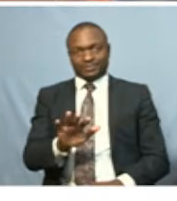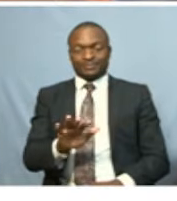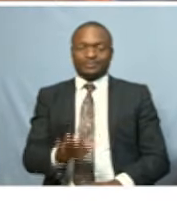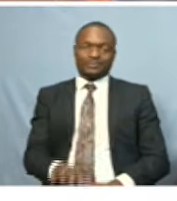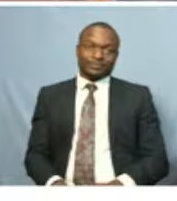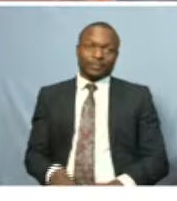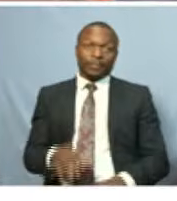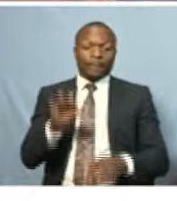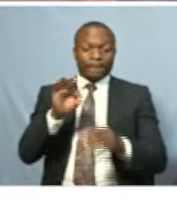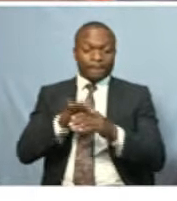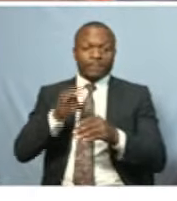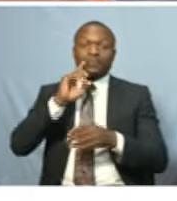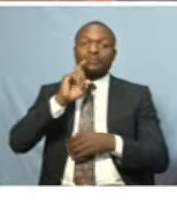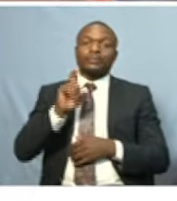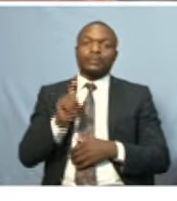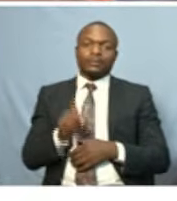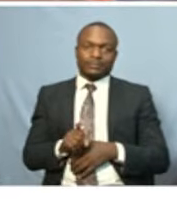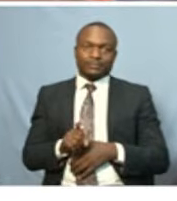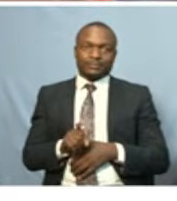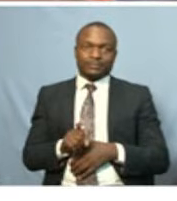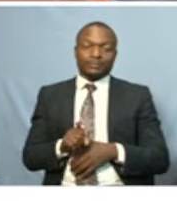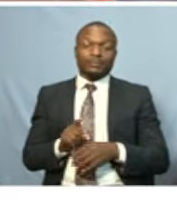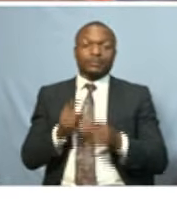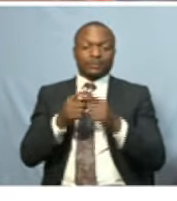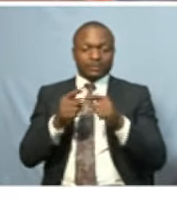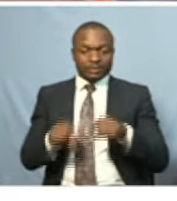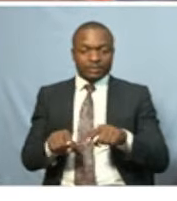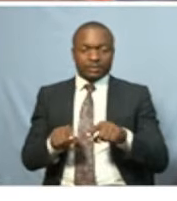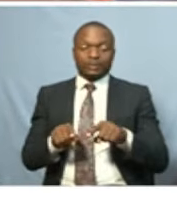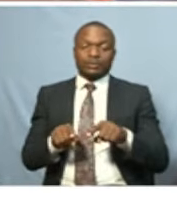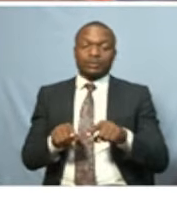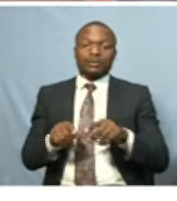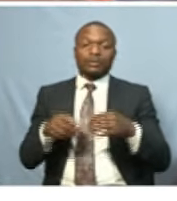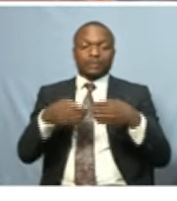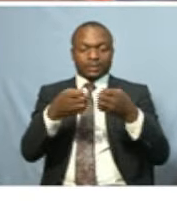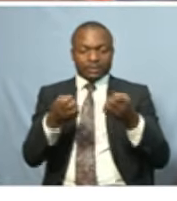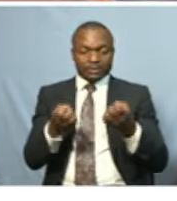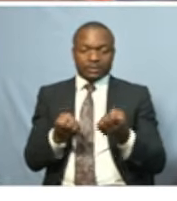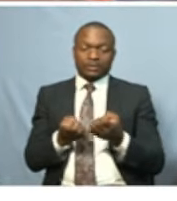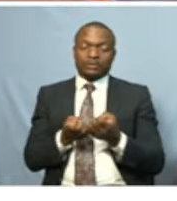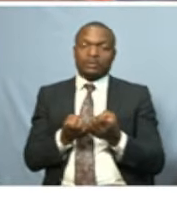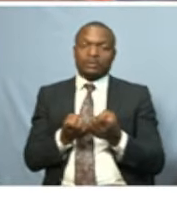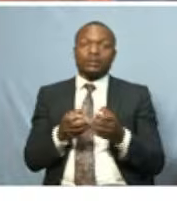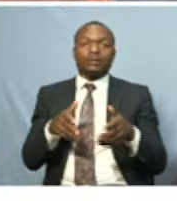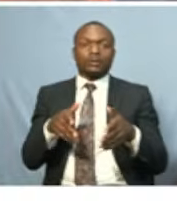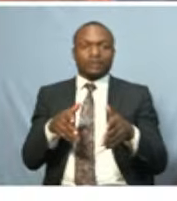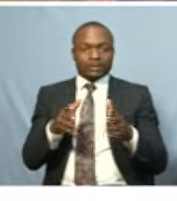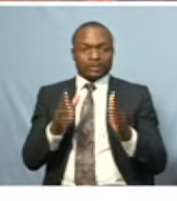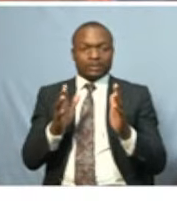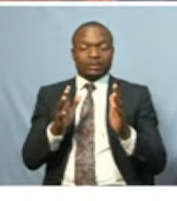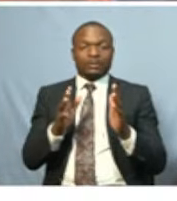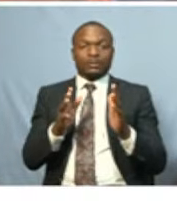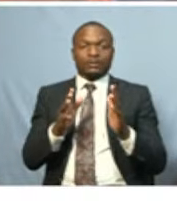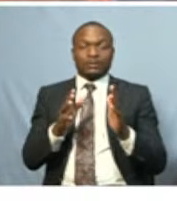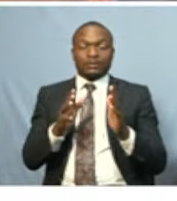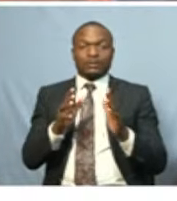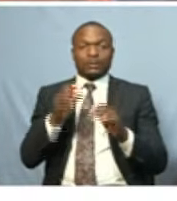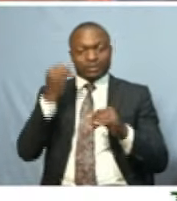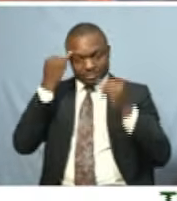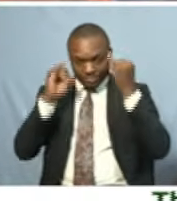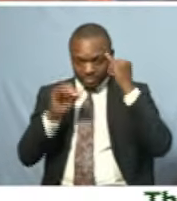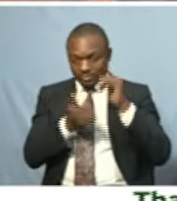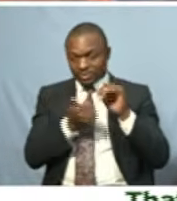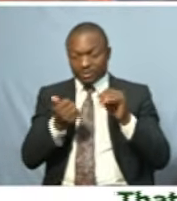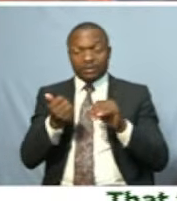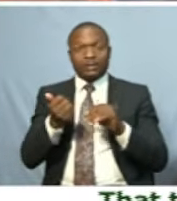and elections must always be conducted in an atmosphere of tolerance, respect, and unity. They call for